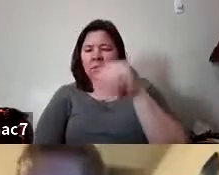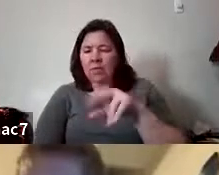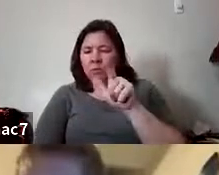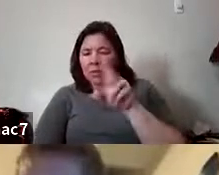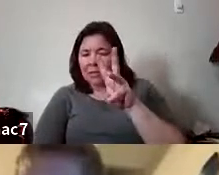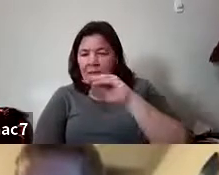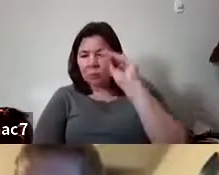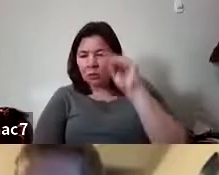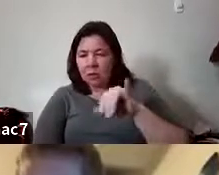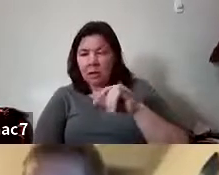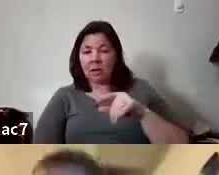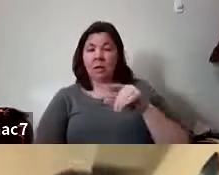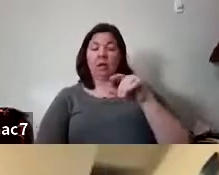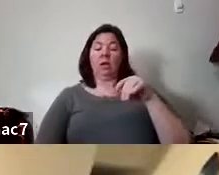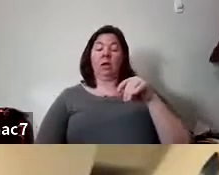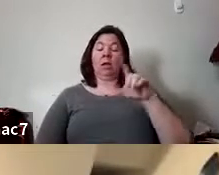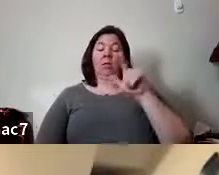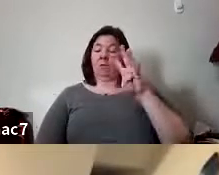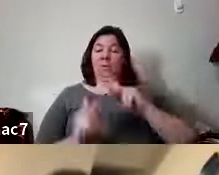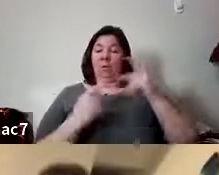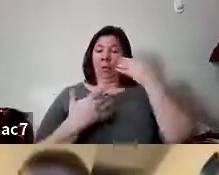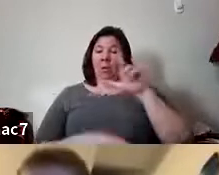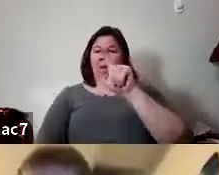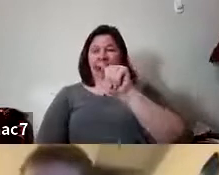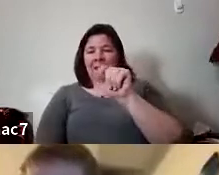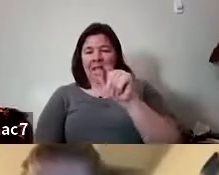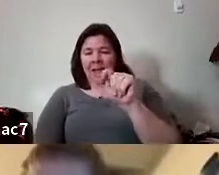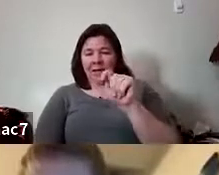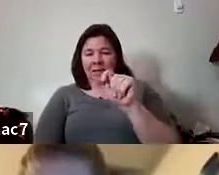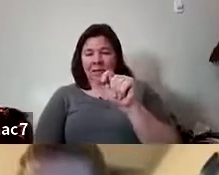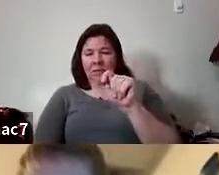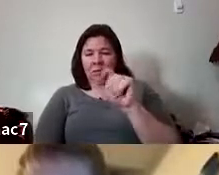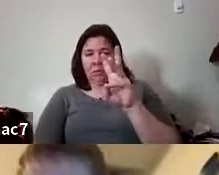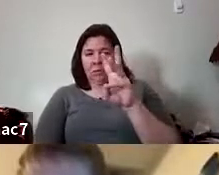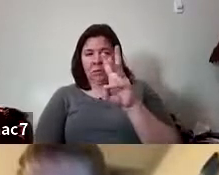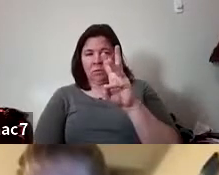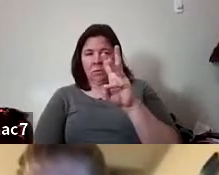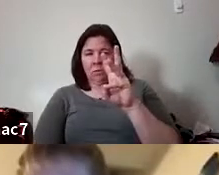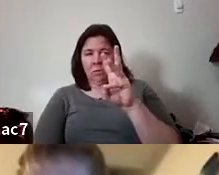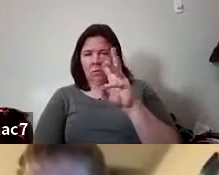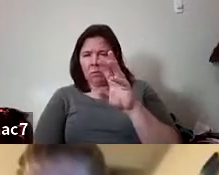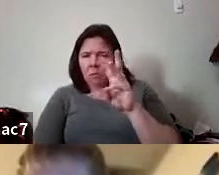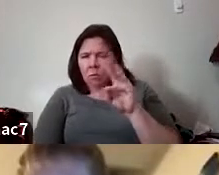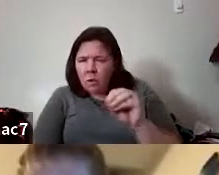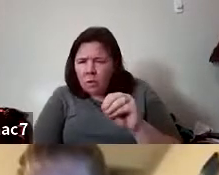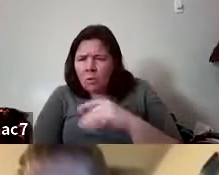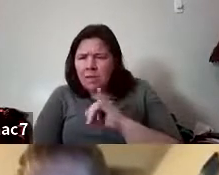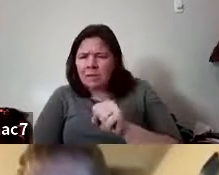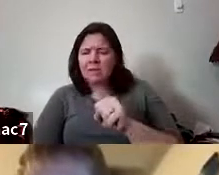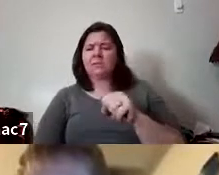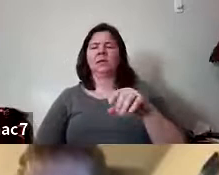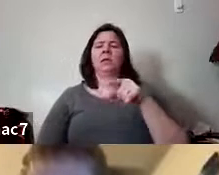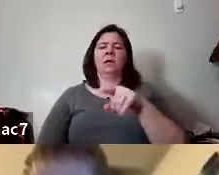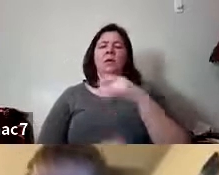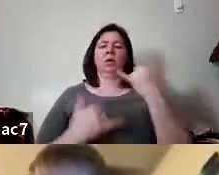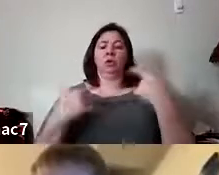sorry, standing at 24 people do not know what CATMO is. I believe that we've discussed CATMO during